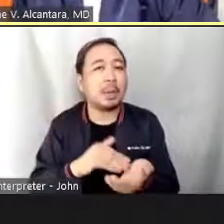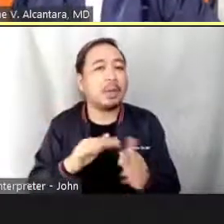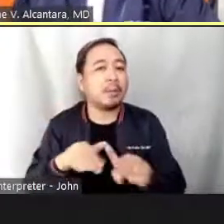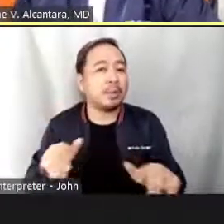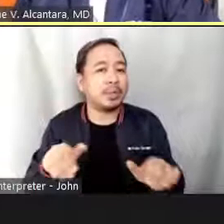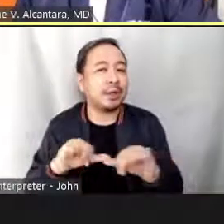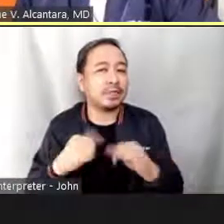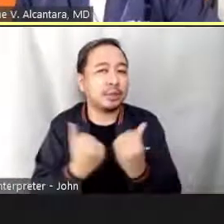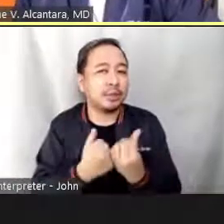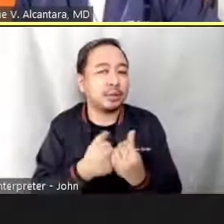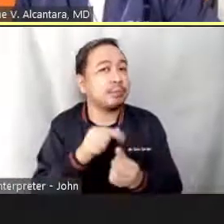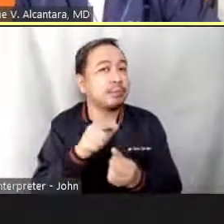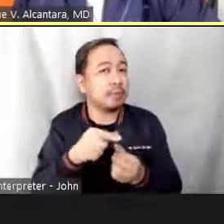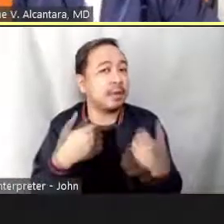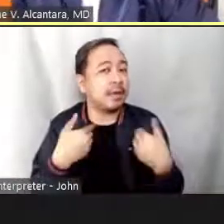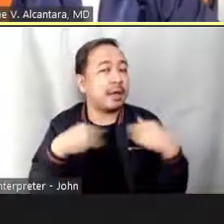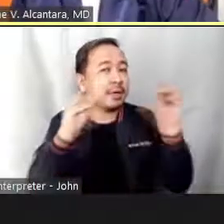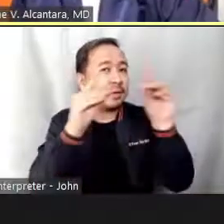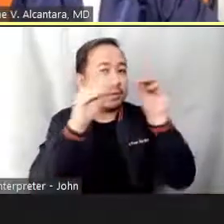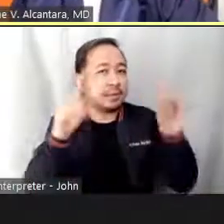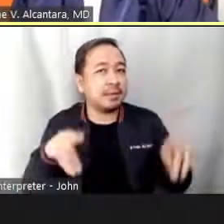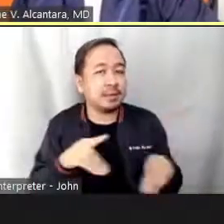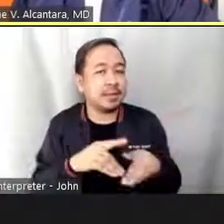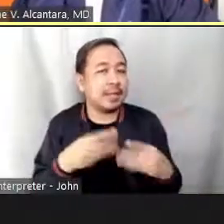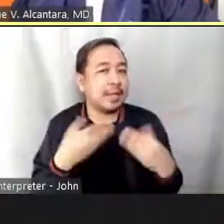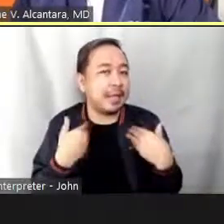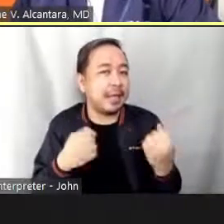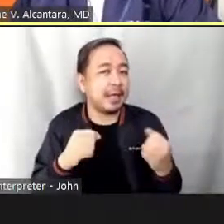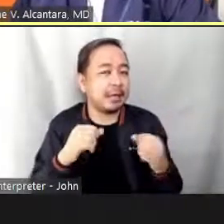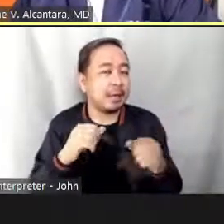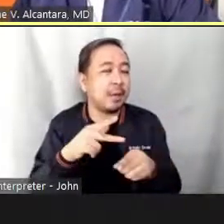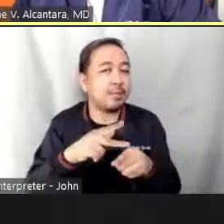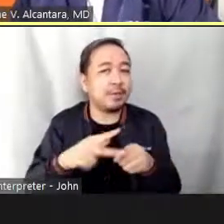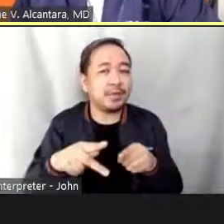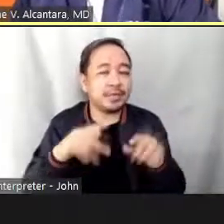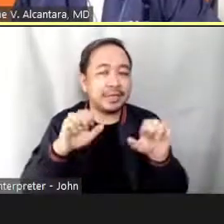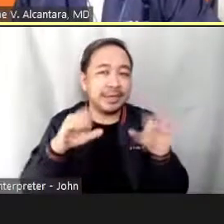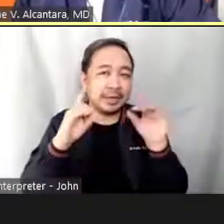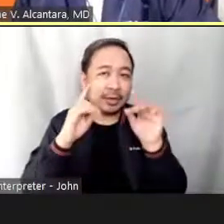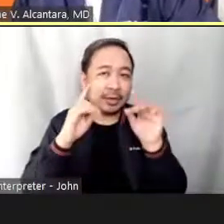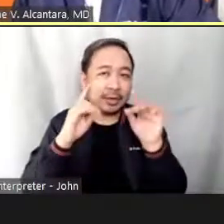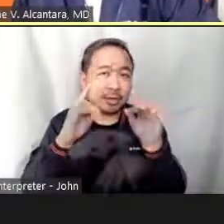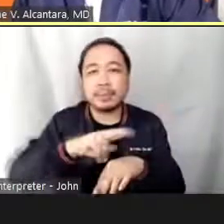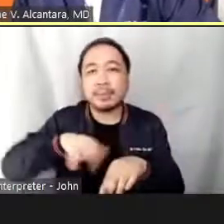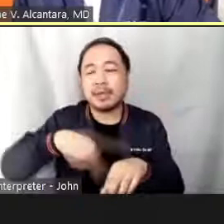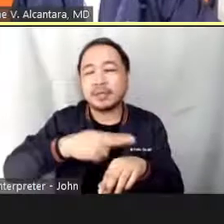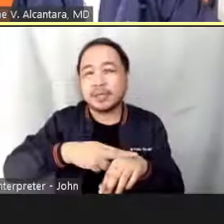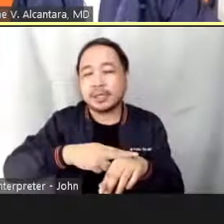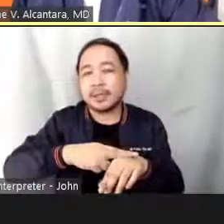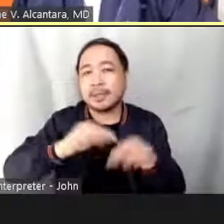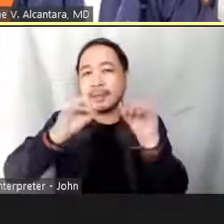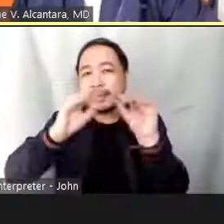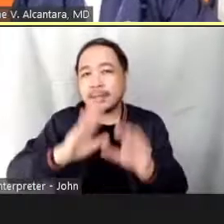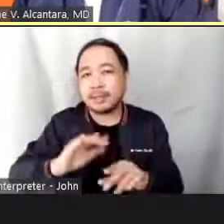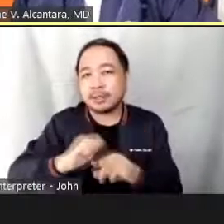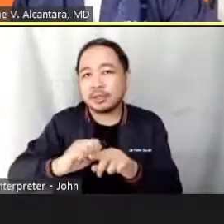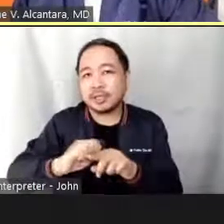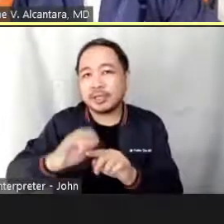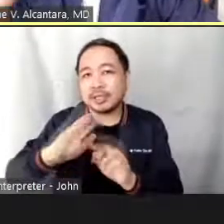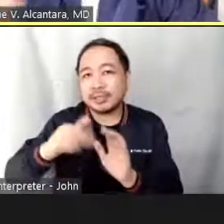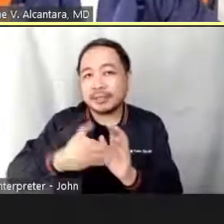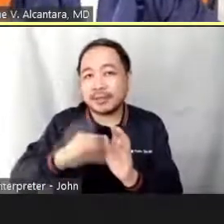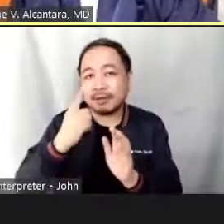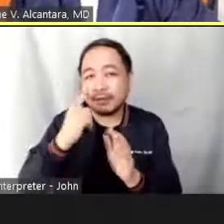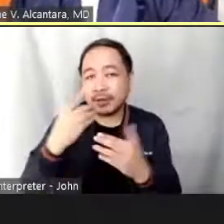diploma in the health professions education from the National Teacher Training Center for